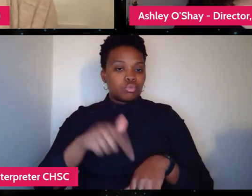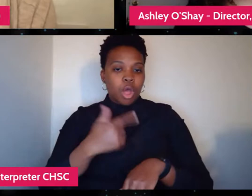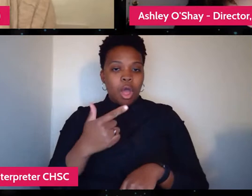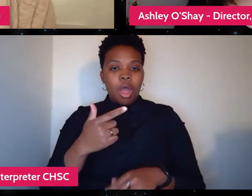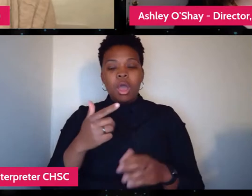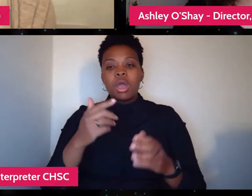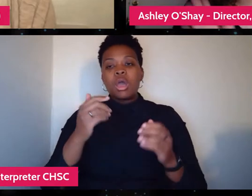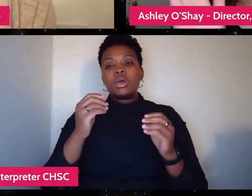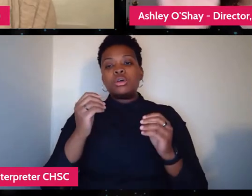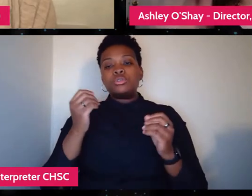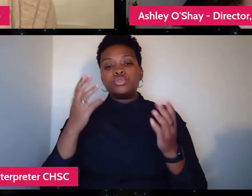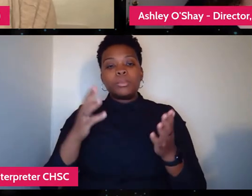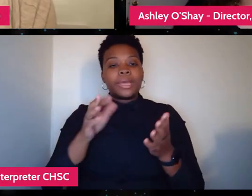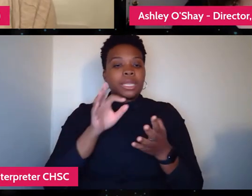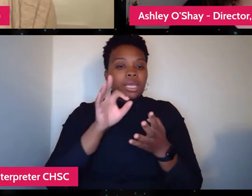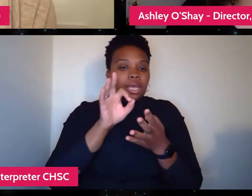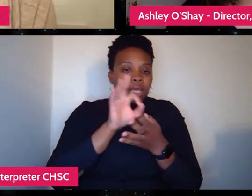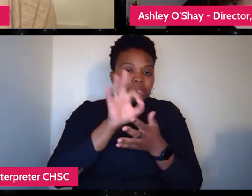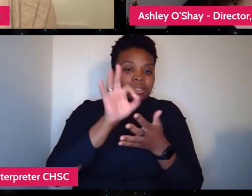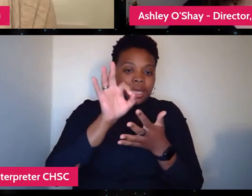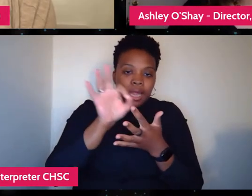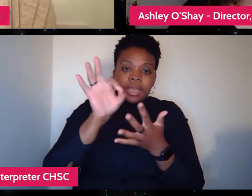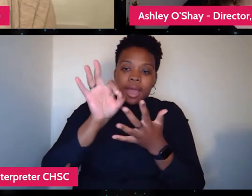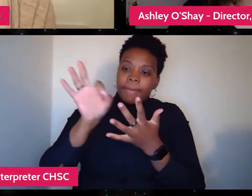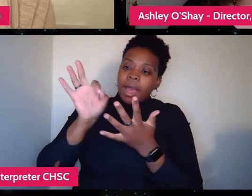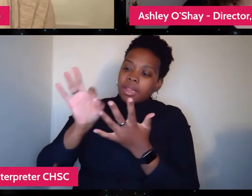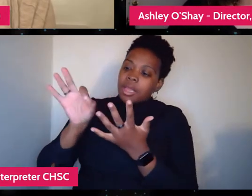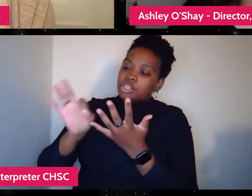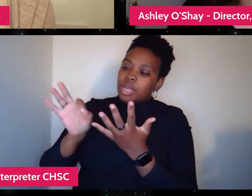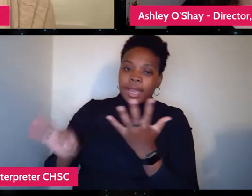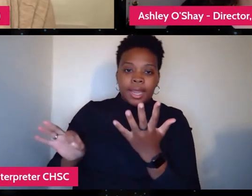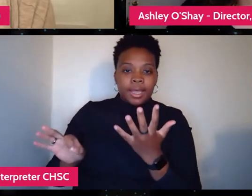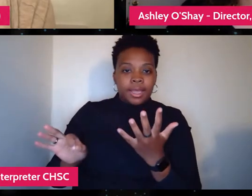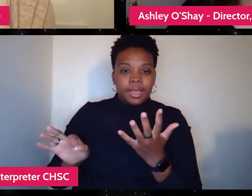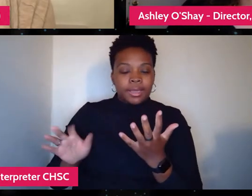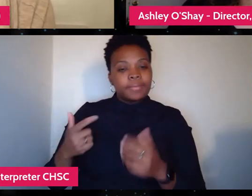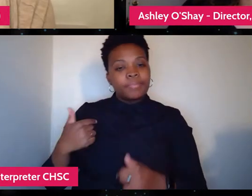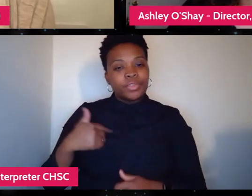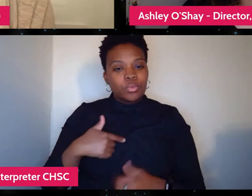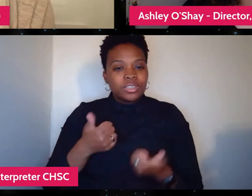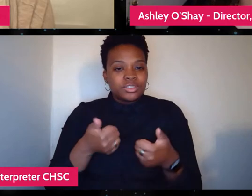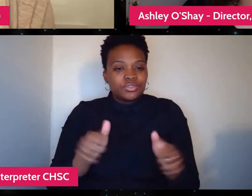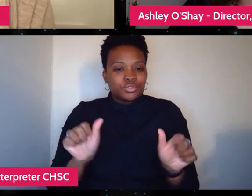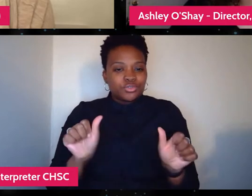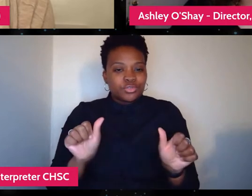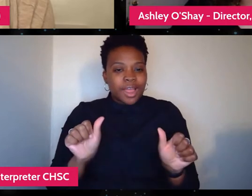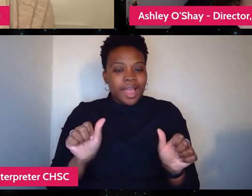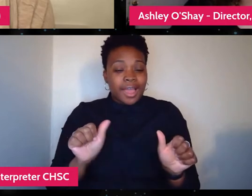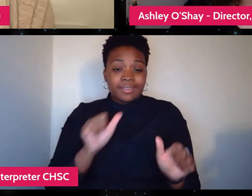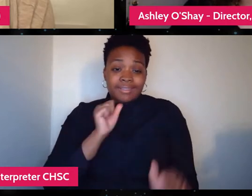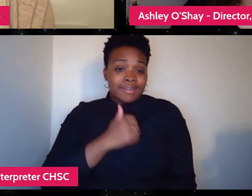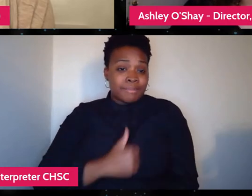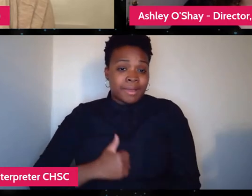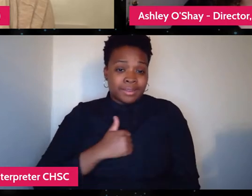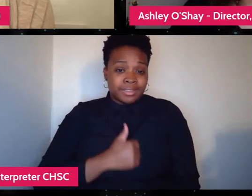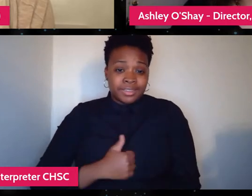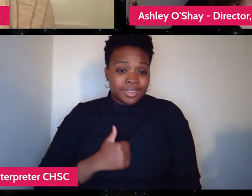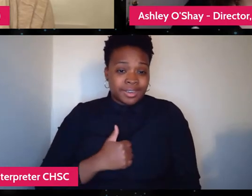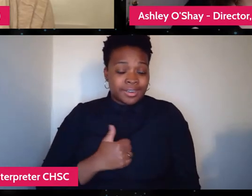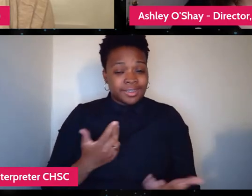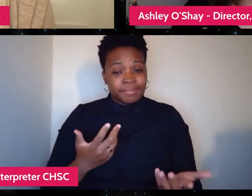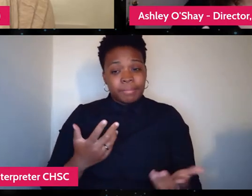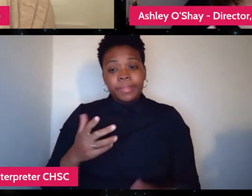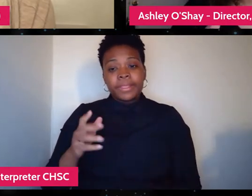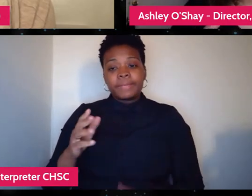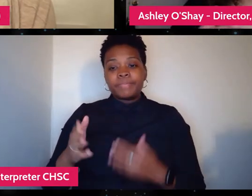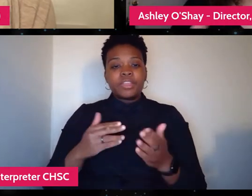syllables. So we cut off the back end and just tried Unapologetic. And it really was like, even though it was kind of